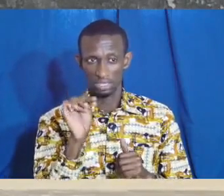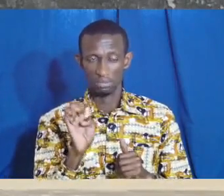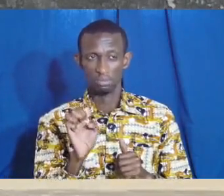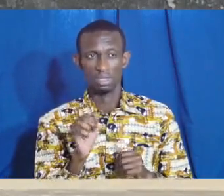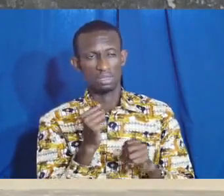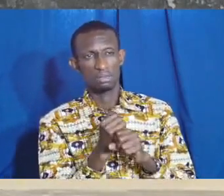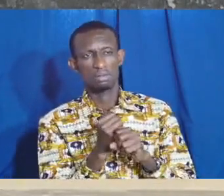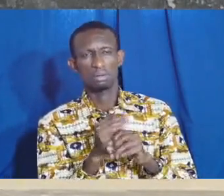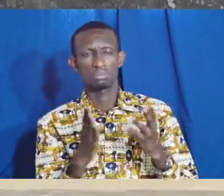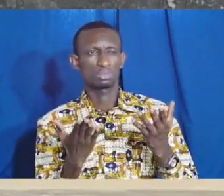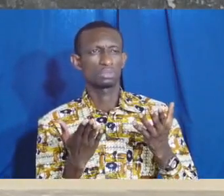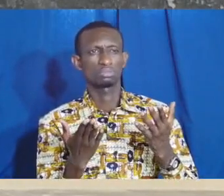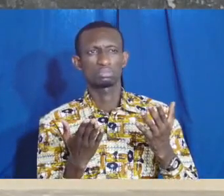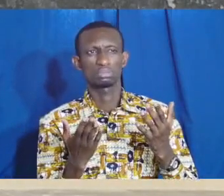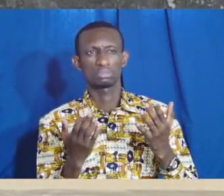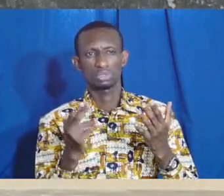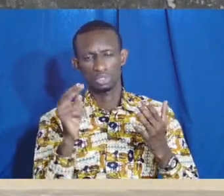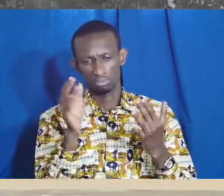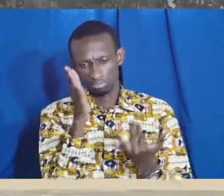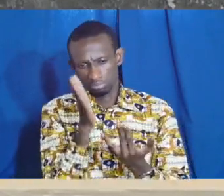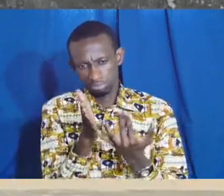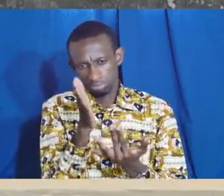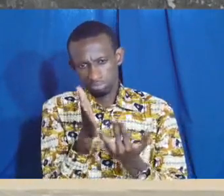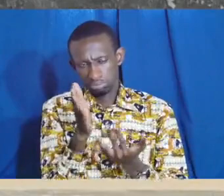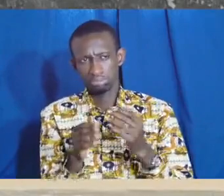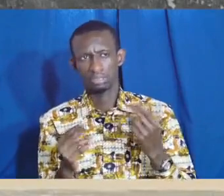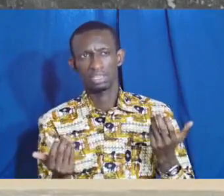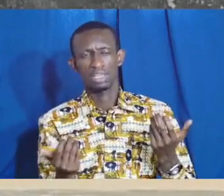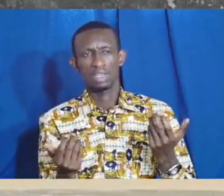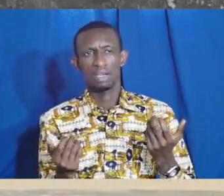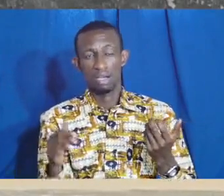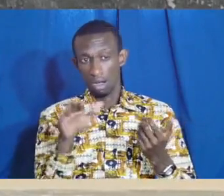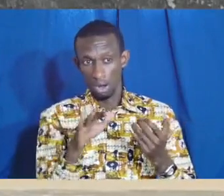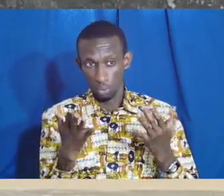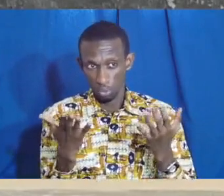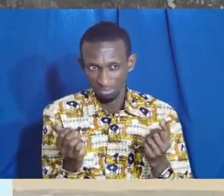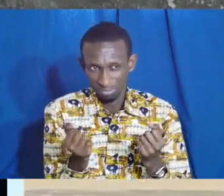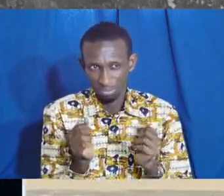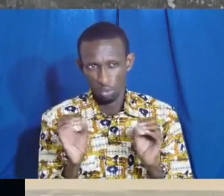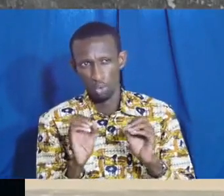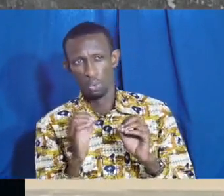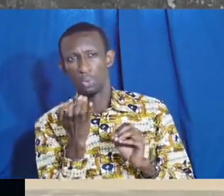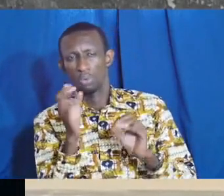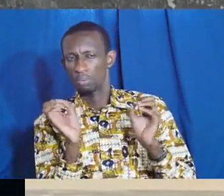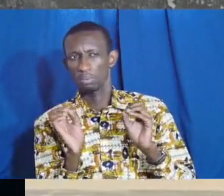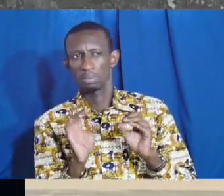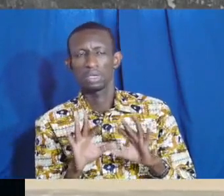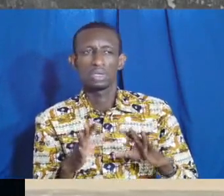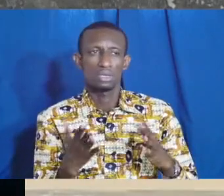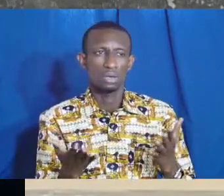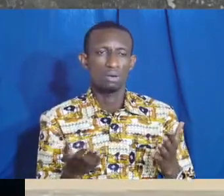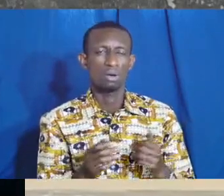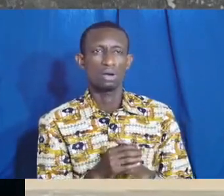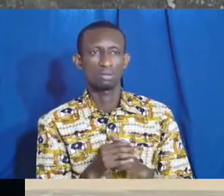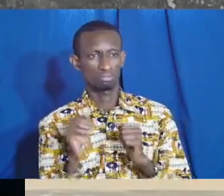right? Let me say this is the graph which is trying to show you what happens automatically. Then it's supposed to be this